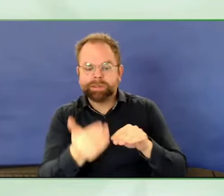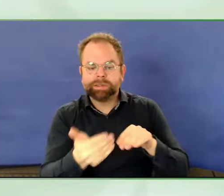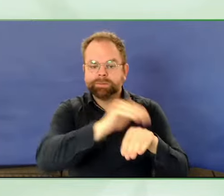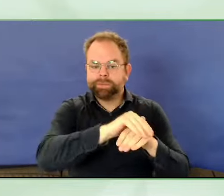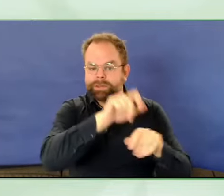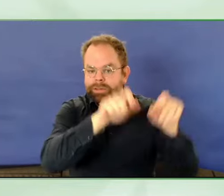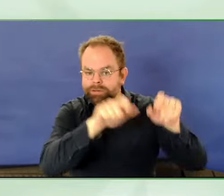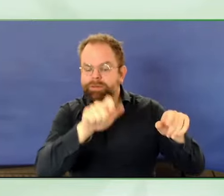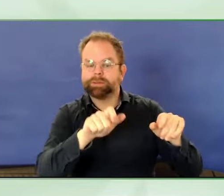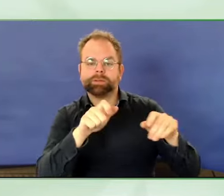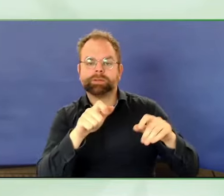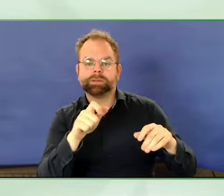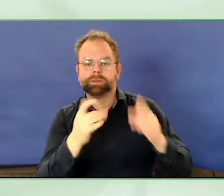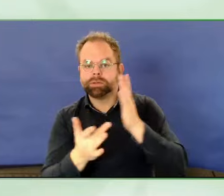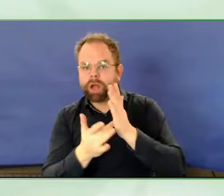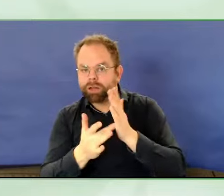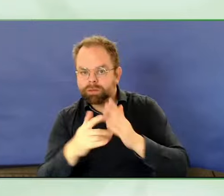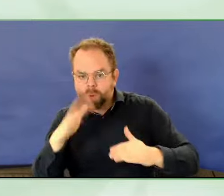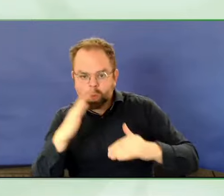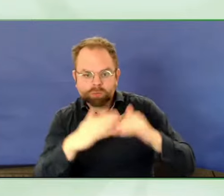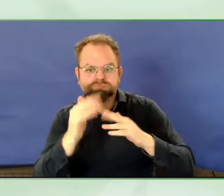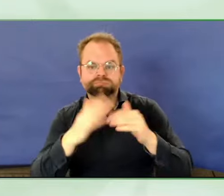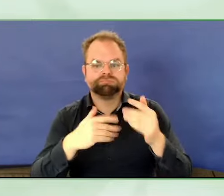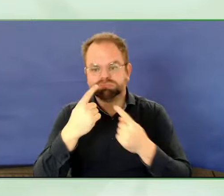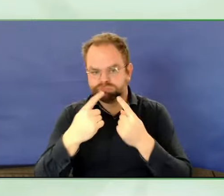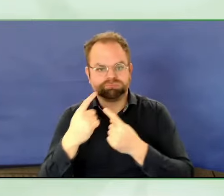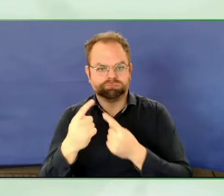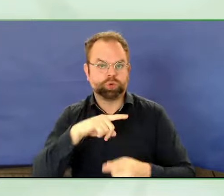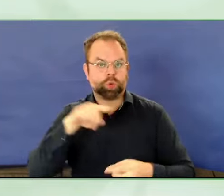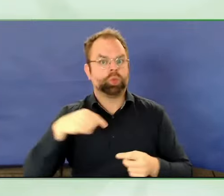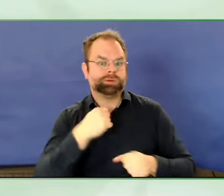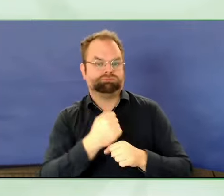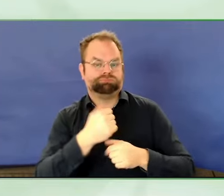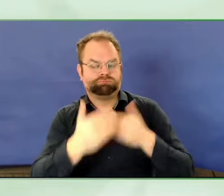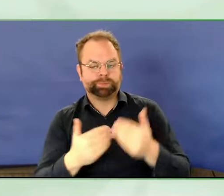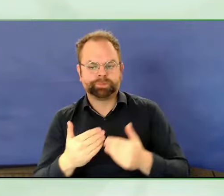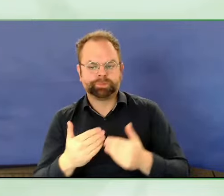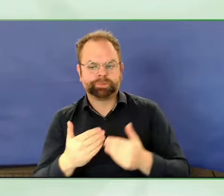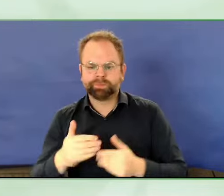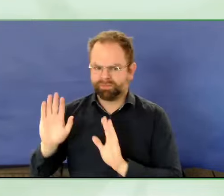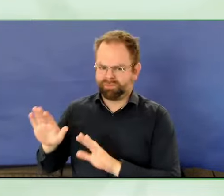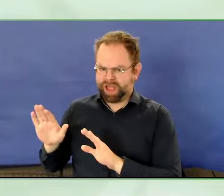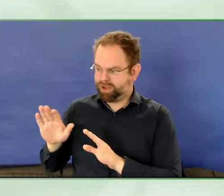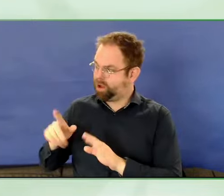I think the key challenges is to convince